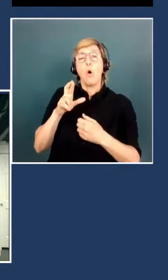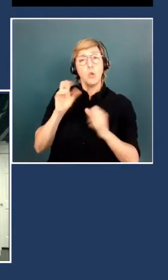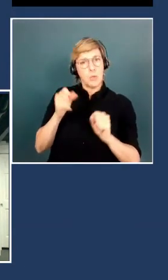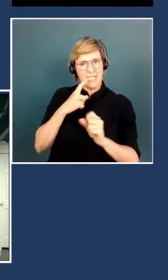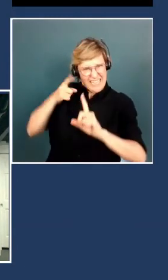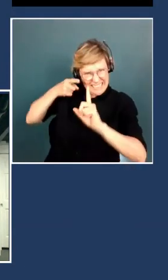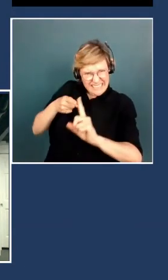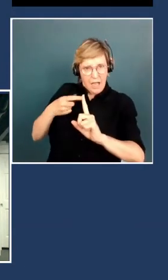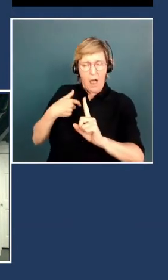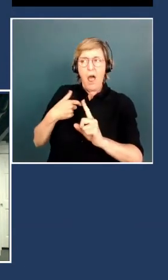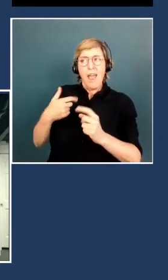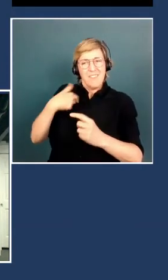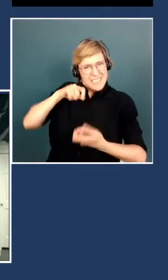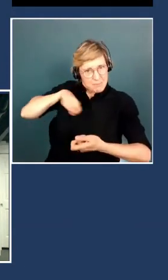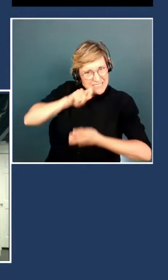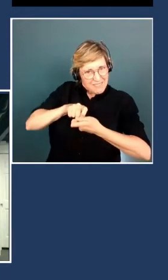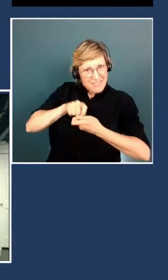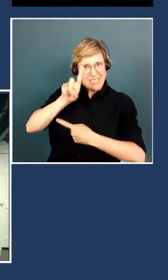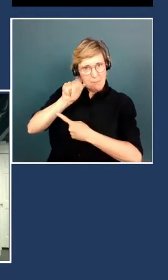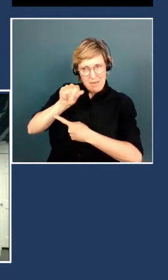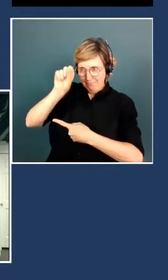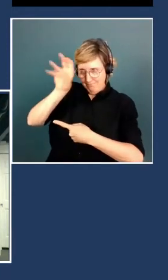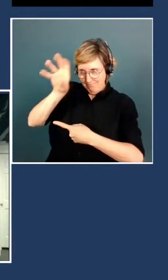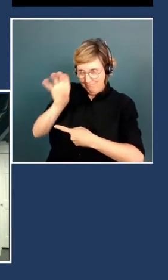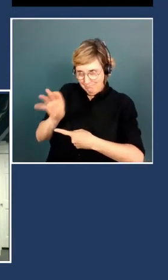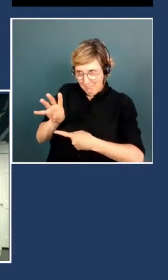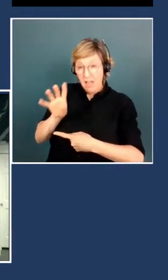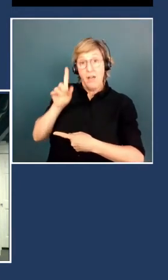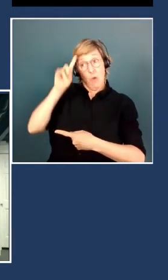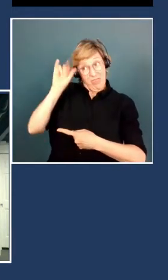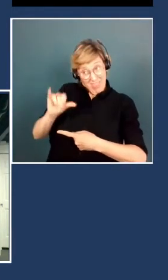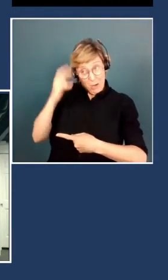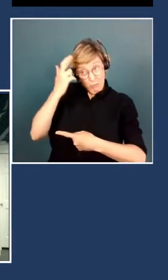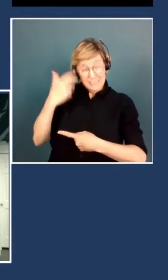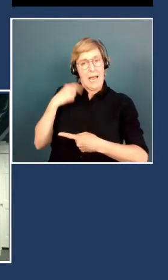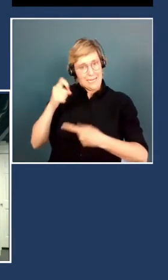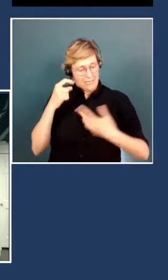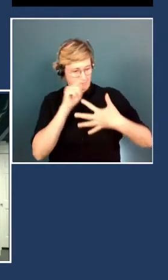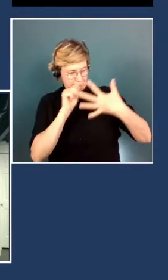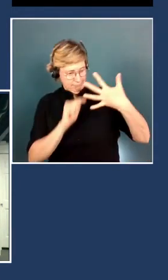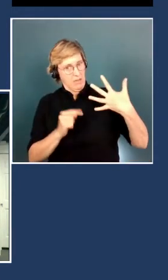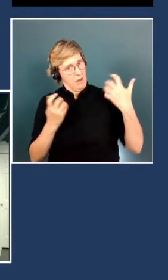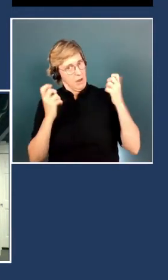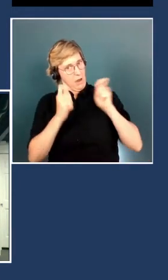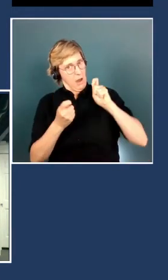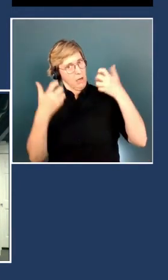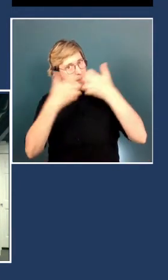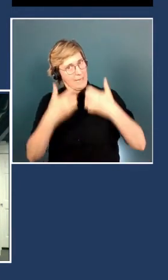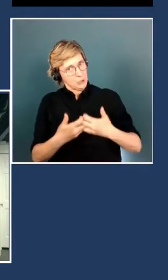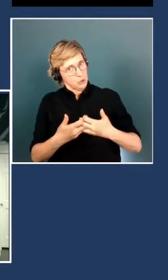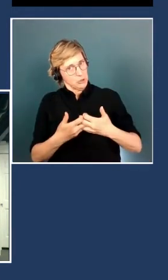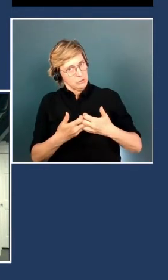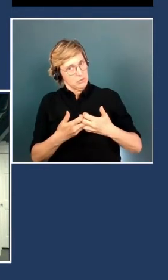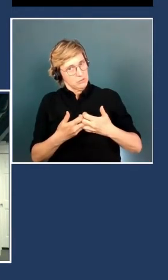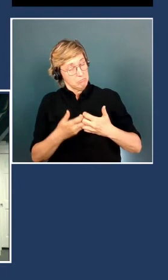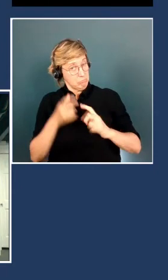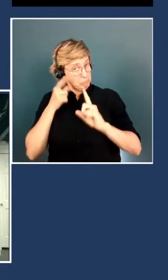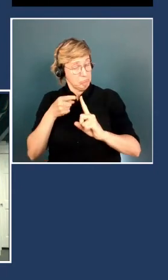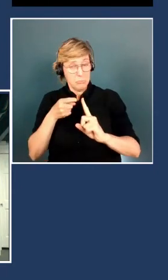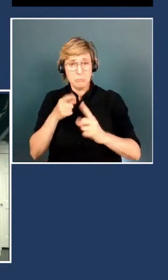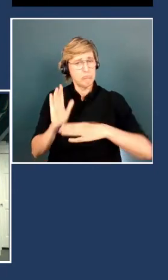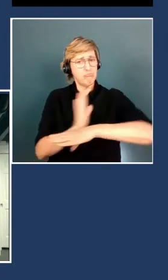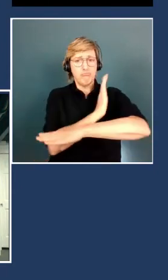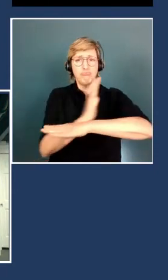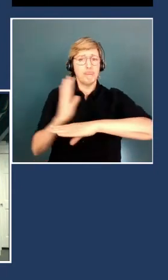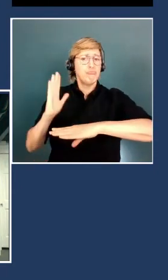specific disability, and because of this disability, I would want this accommodation. So that's some of the